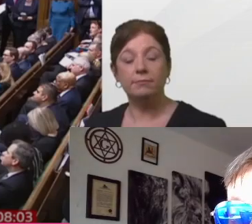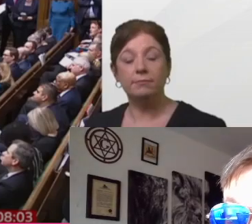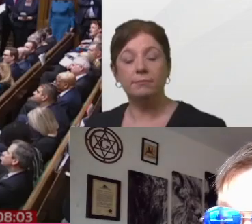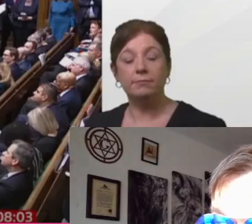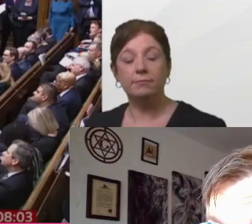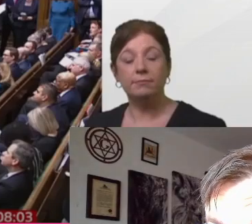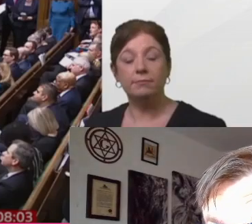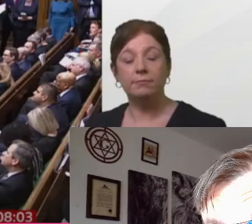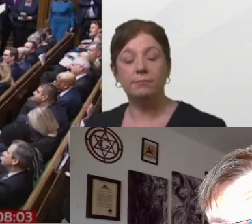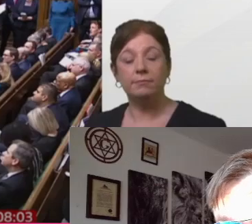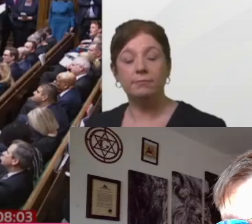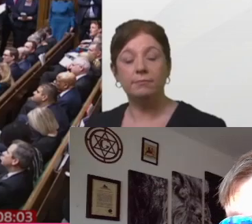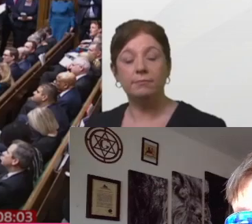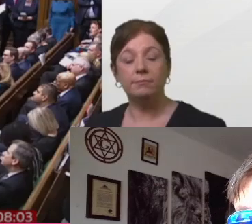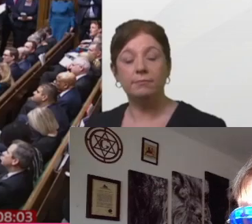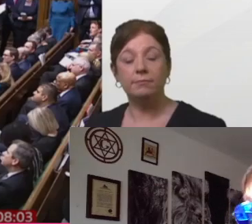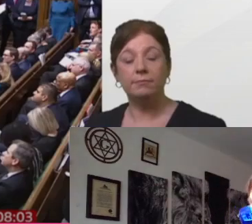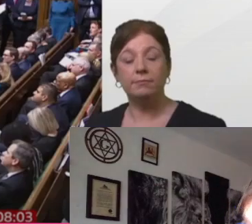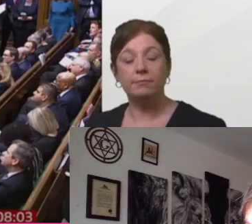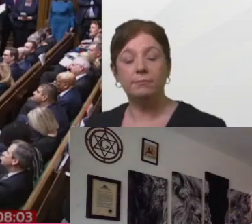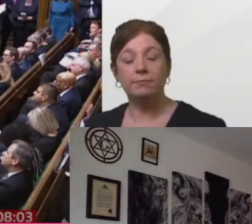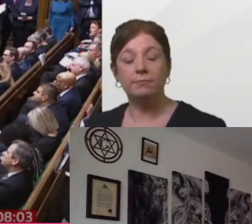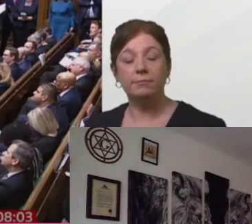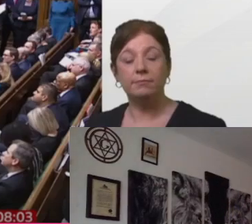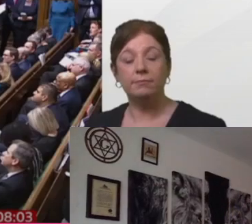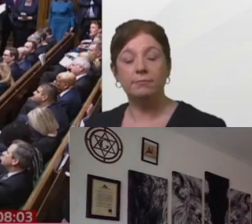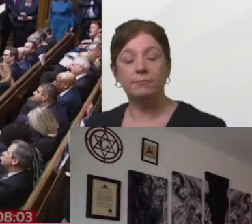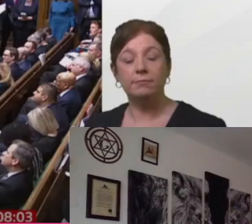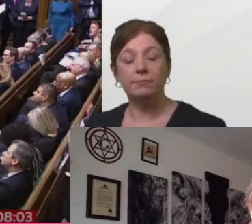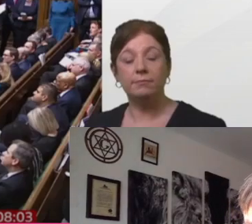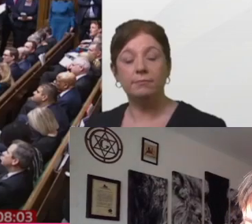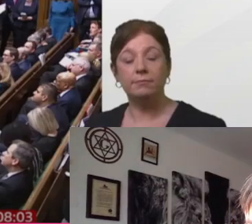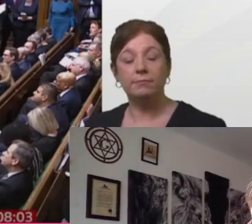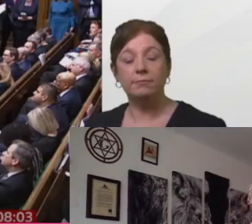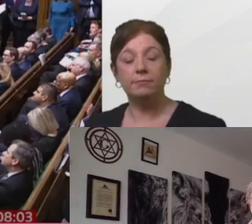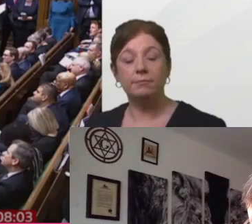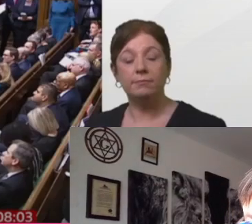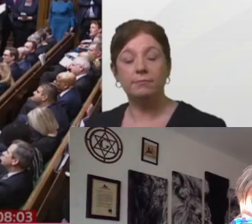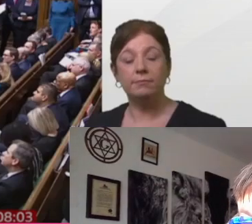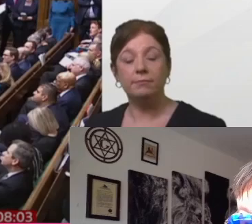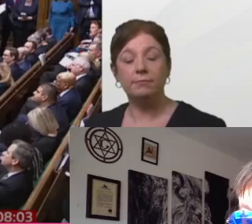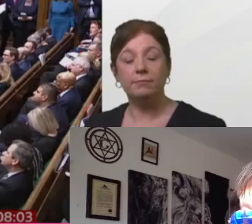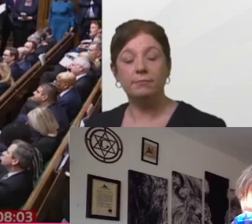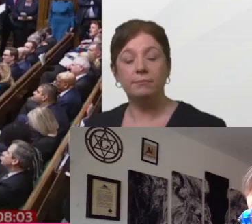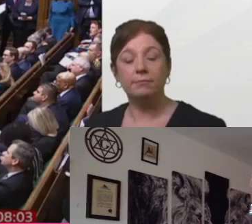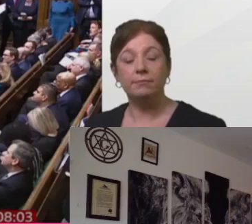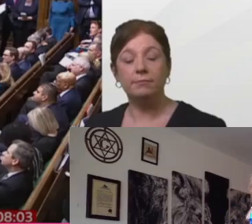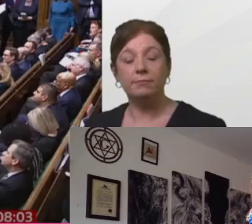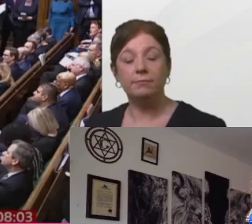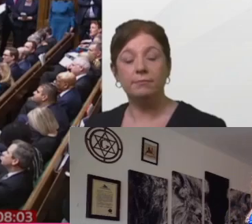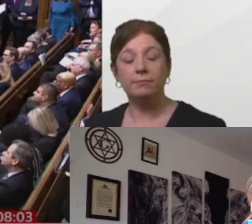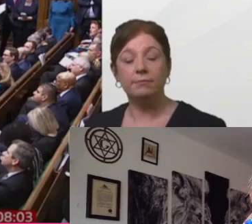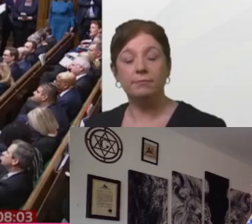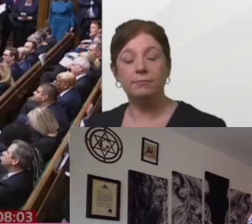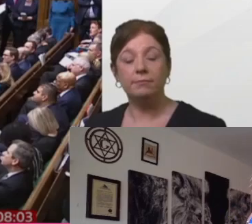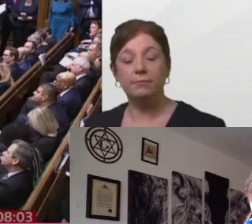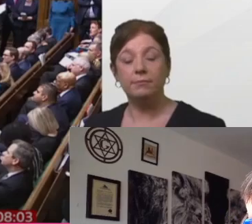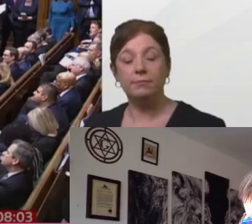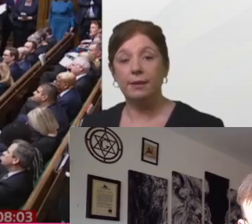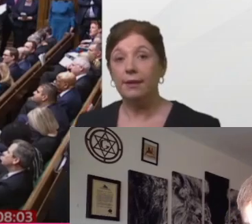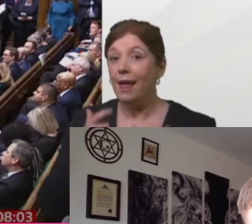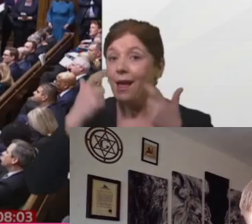fucking skinter people worldwide? Is that what British... What is British values? Roland fucking